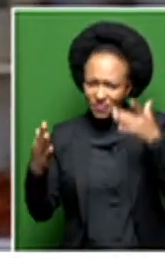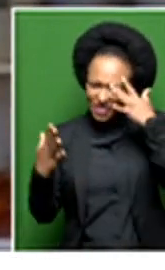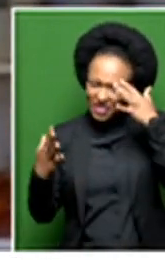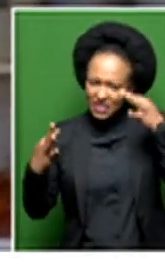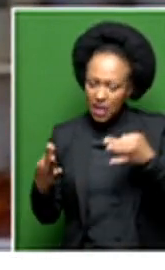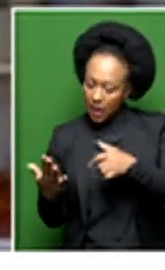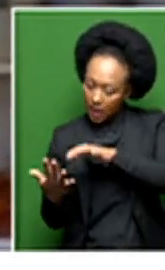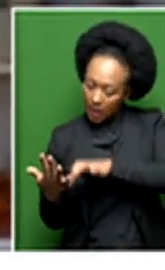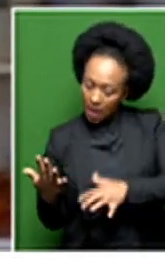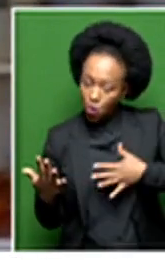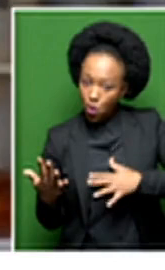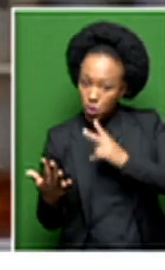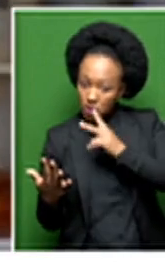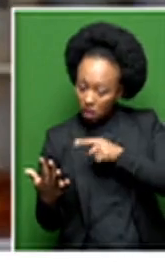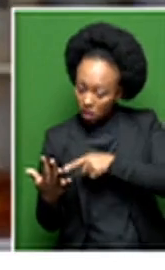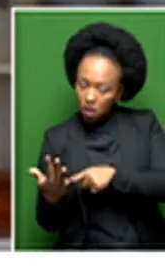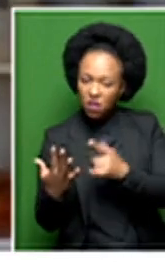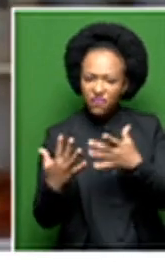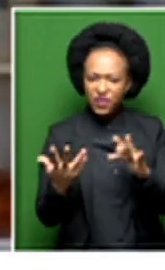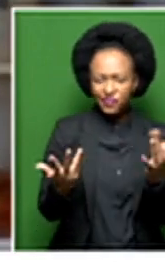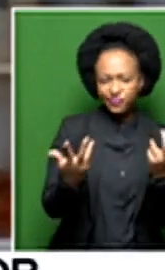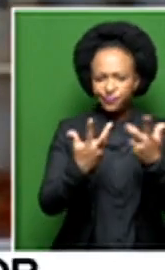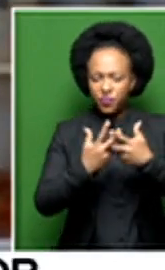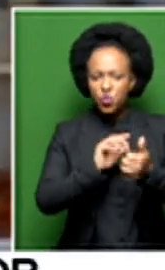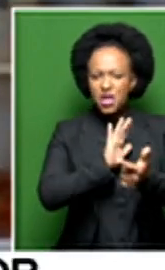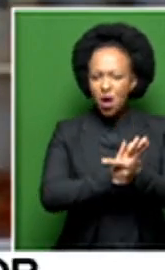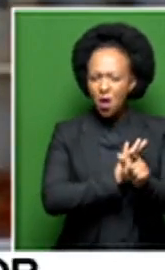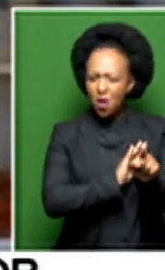in accordance with legislation and the necessary regulations.